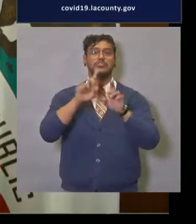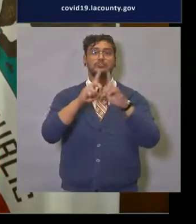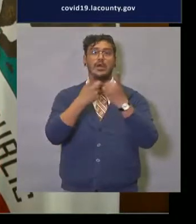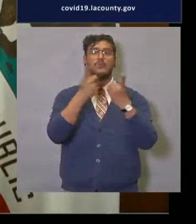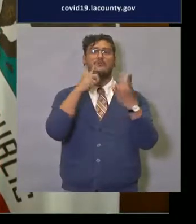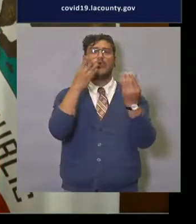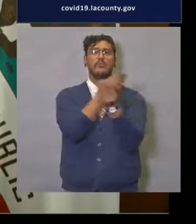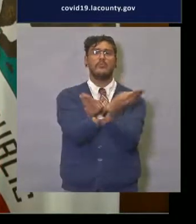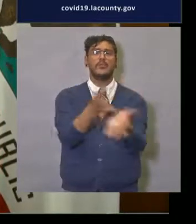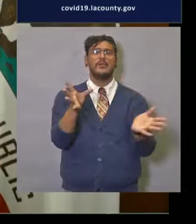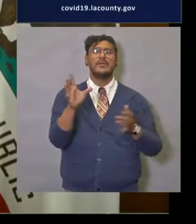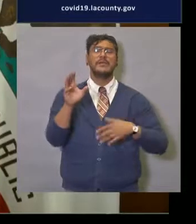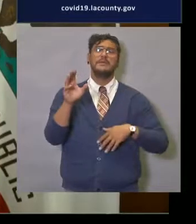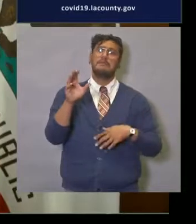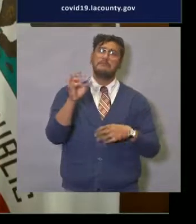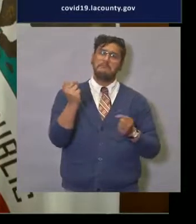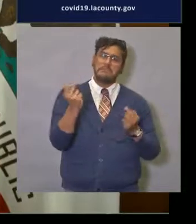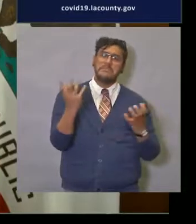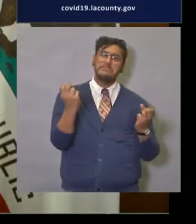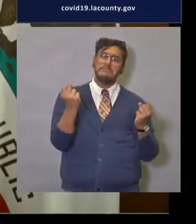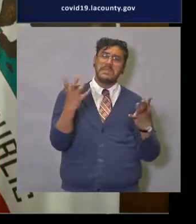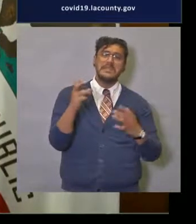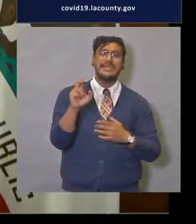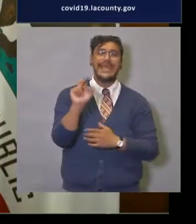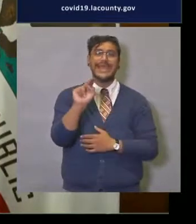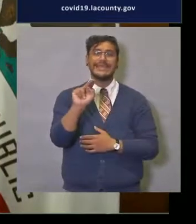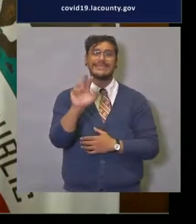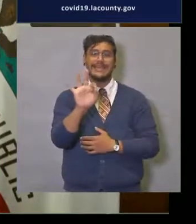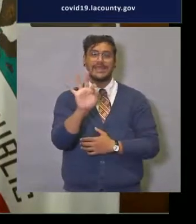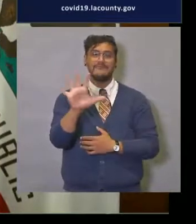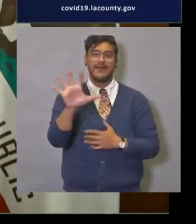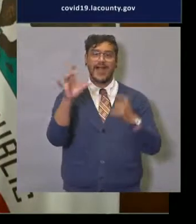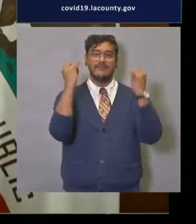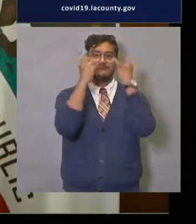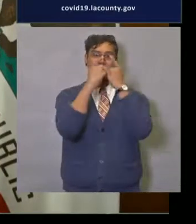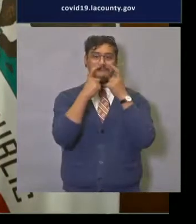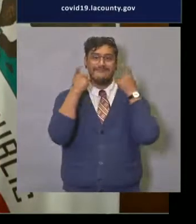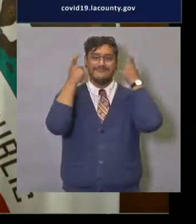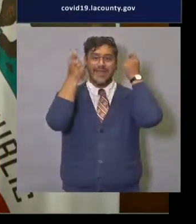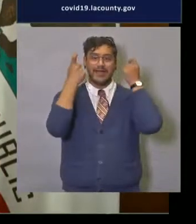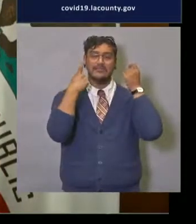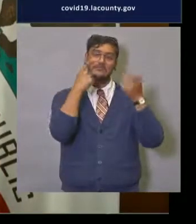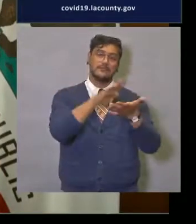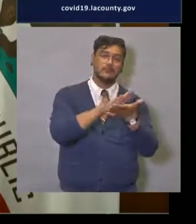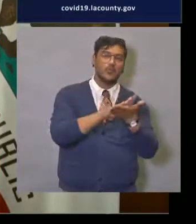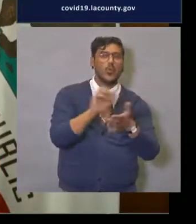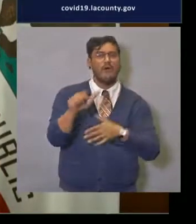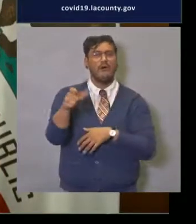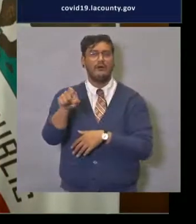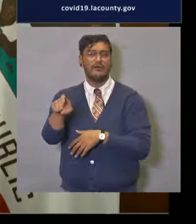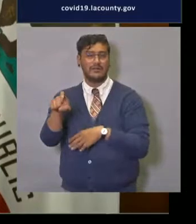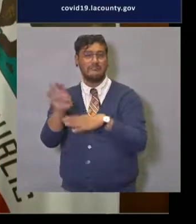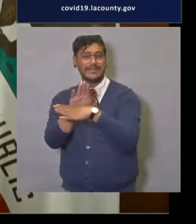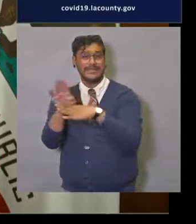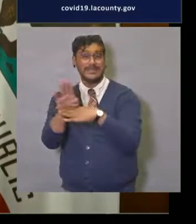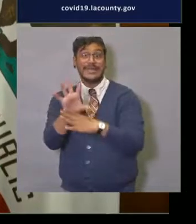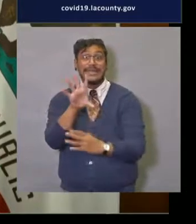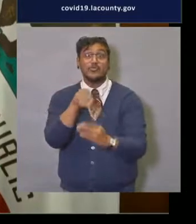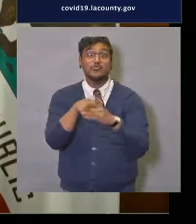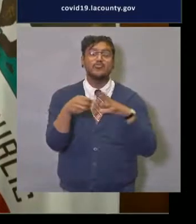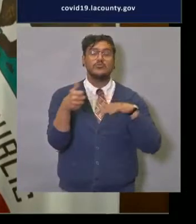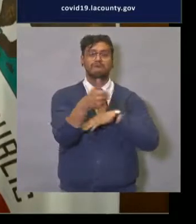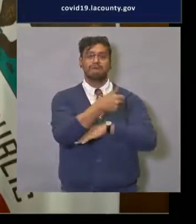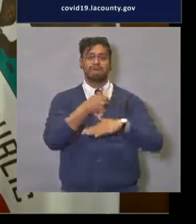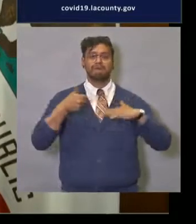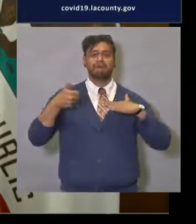millions of N95 masks to our schools and other essential businesses and workers, including transit